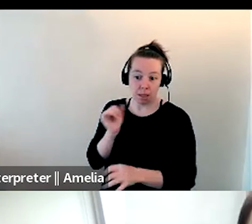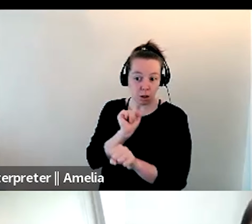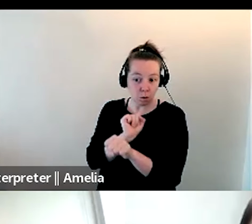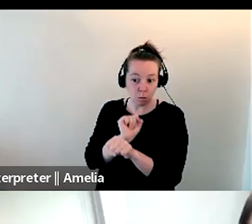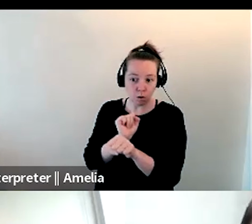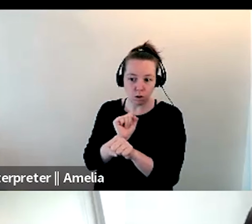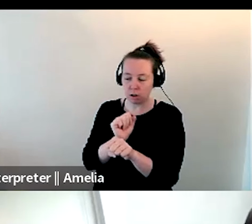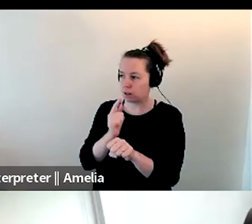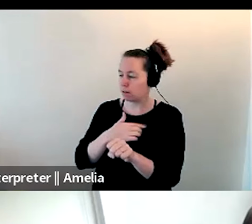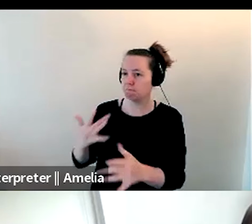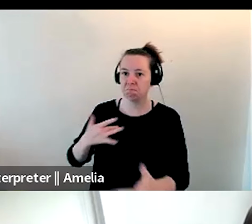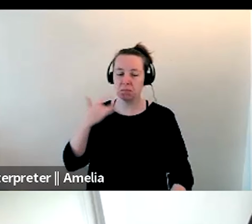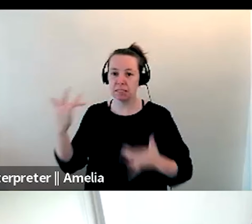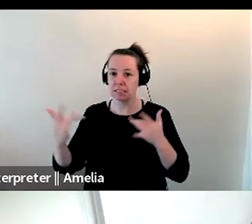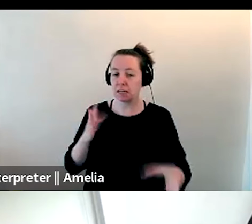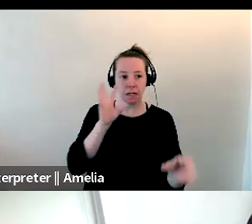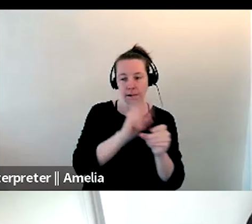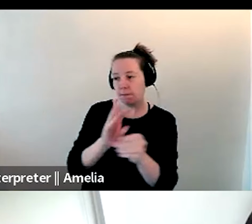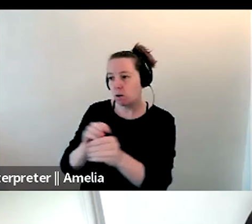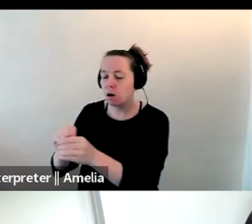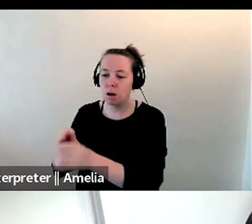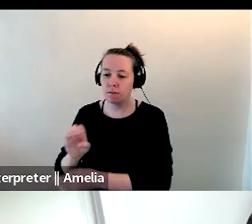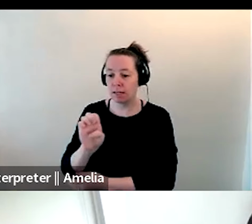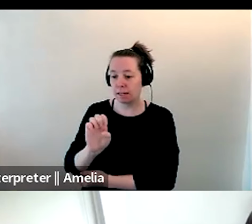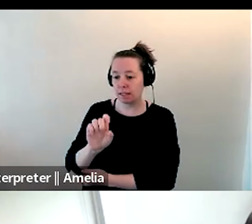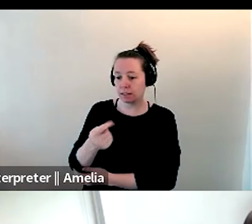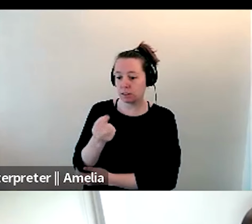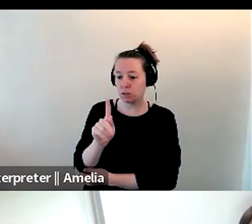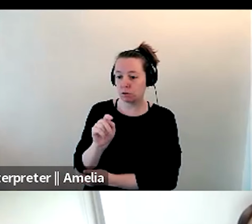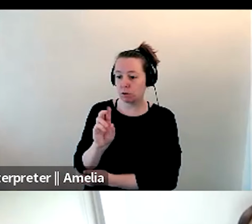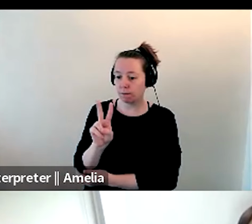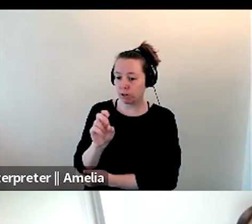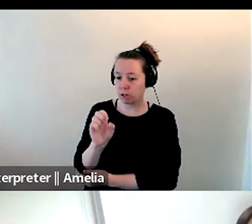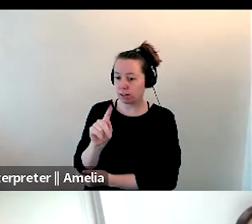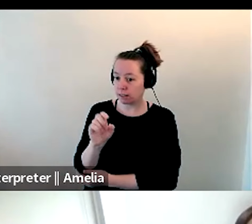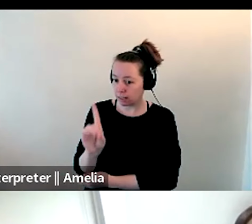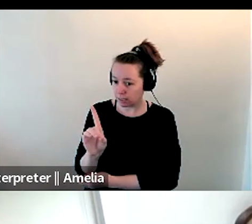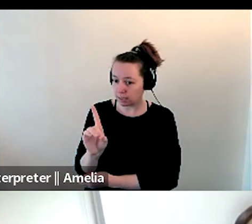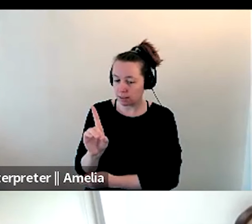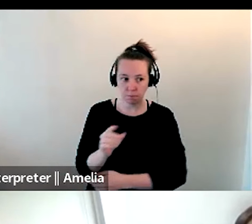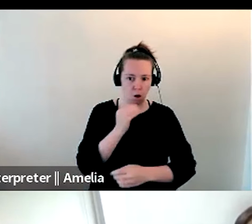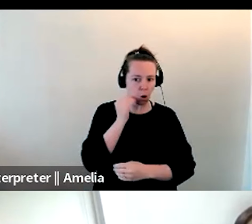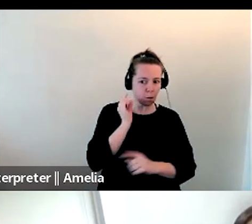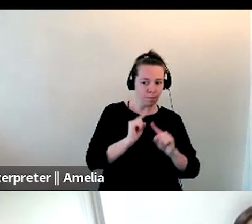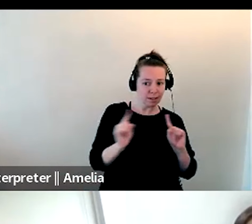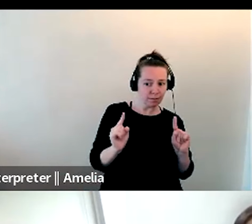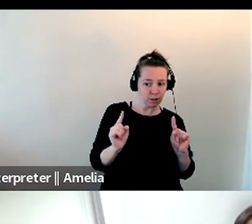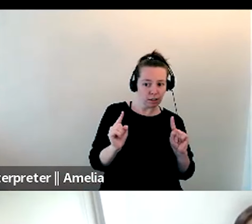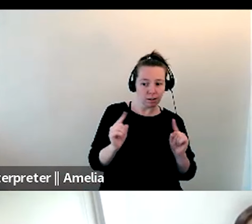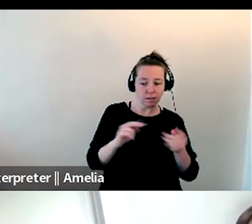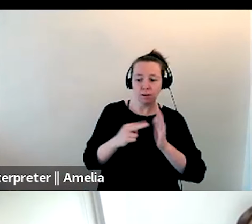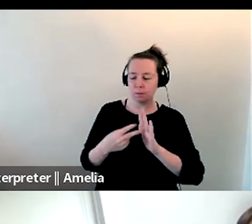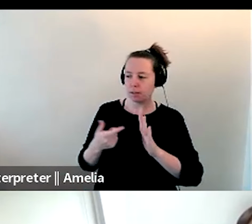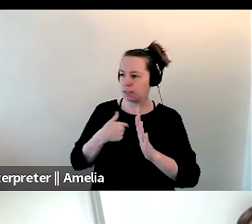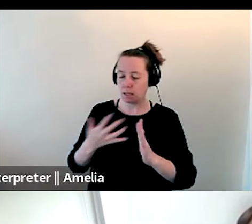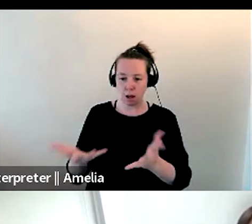home, but extroverted at work and also outcome focused. So it led me to become an employment counselor. I want to get people